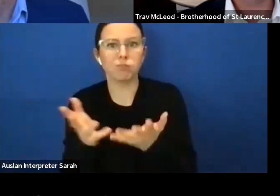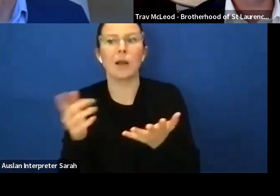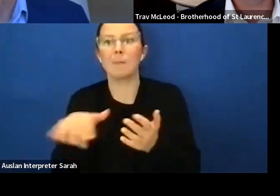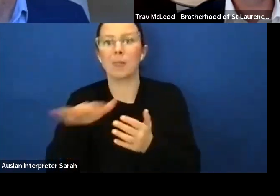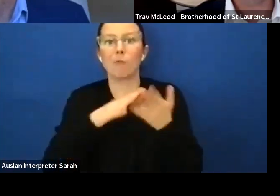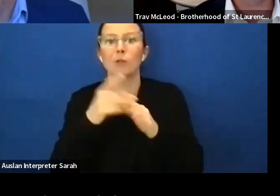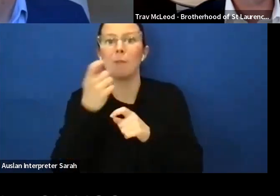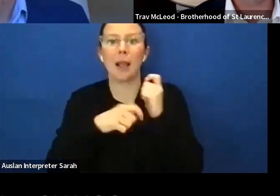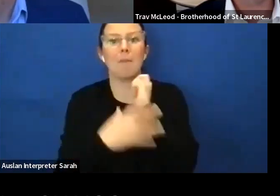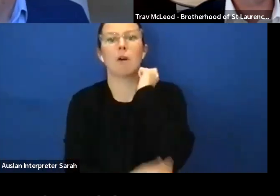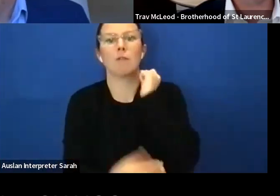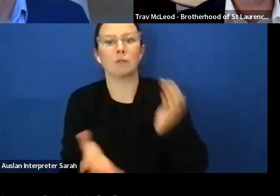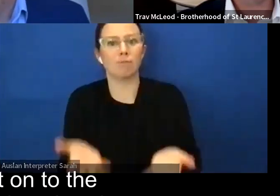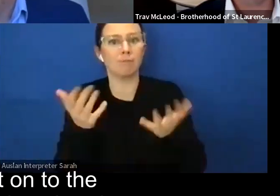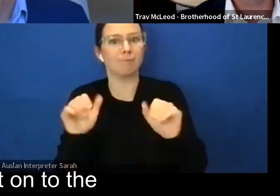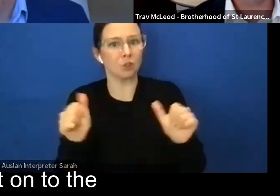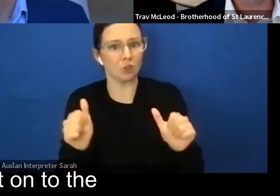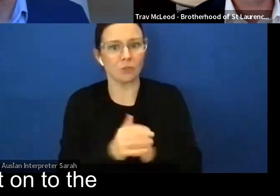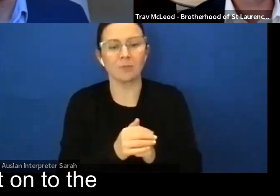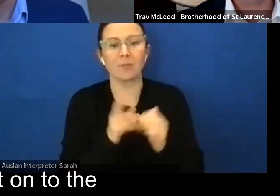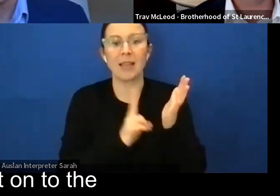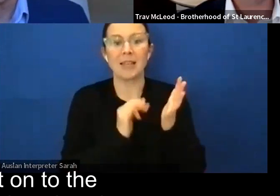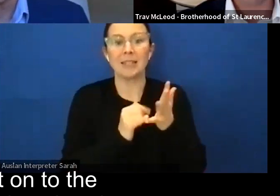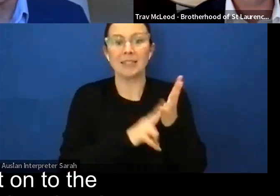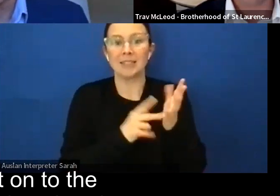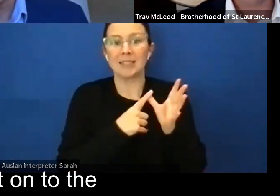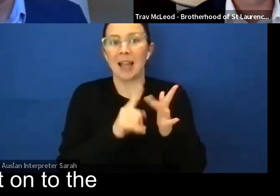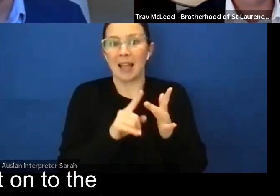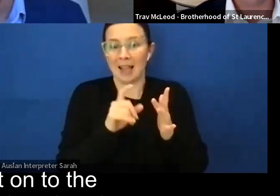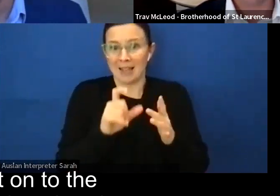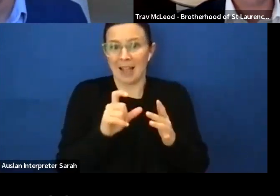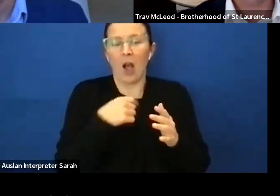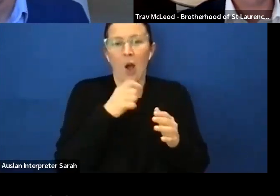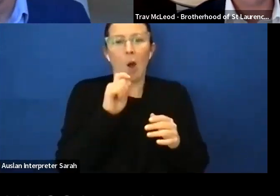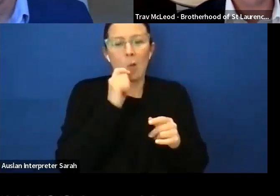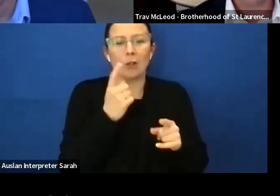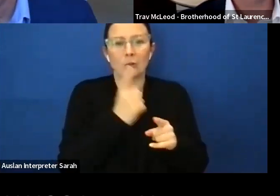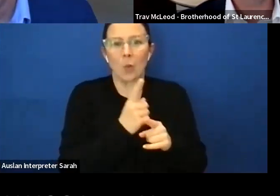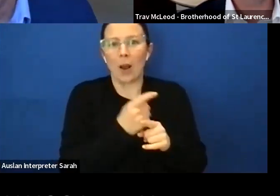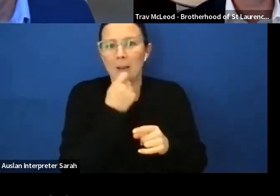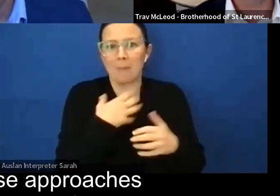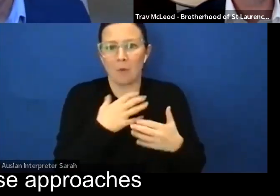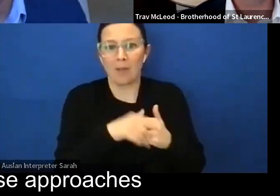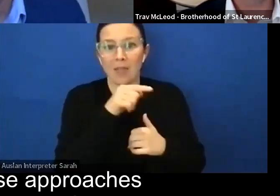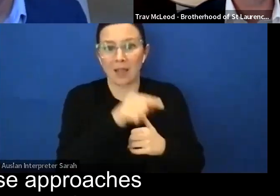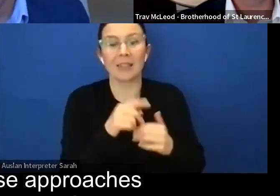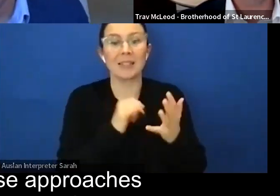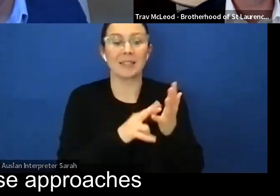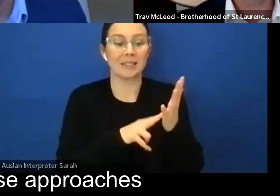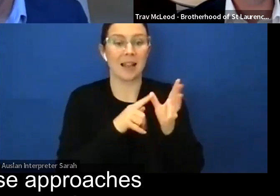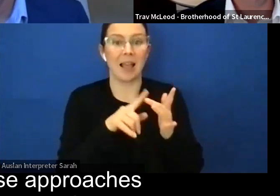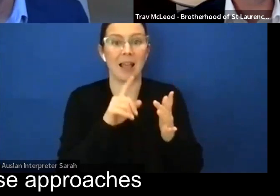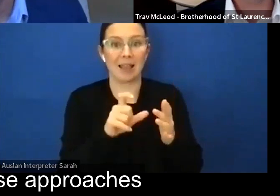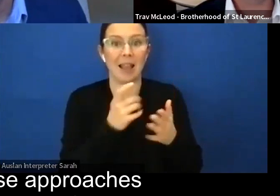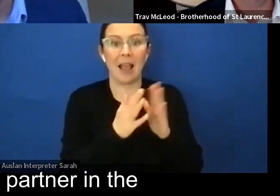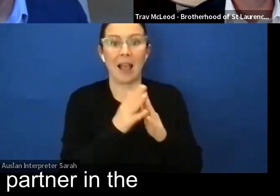poverty. So one way that SNAIC, and I'll get onto the Connected Beginnings bandwagon, but one way that SNAIC is working to support these approaches